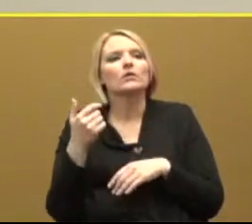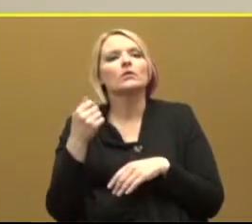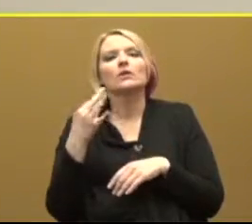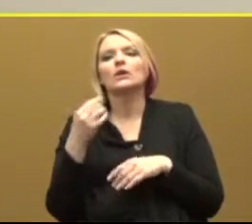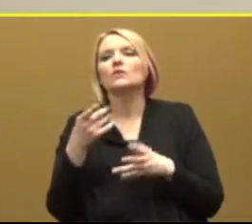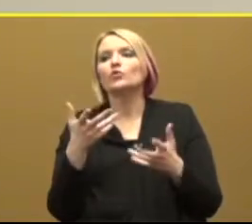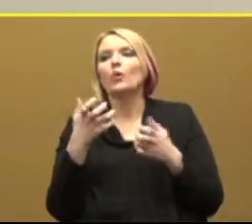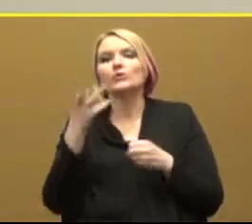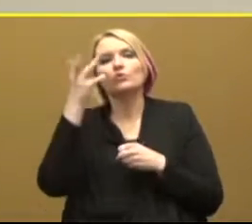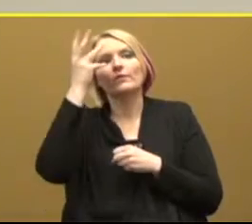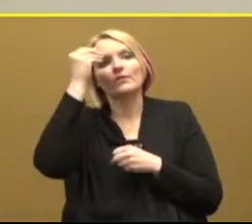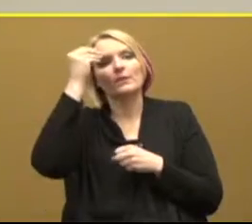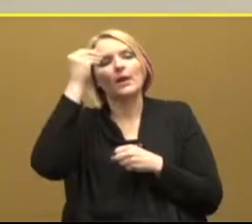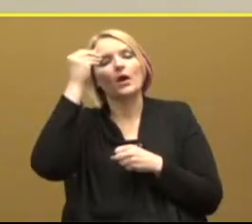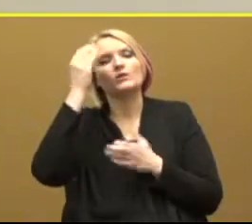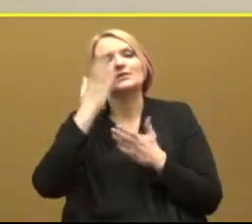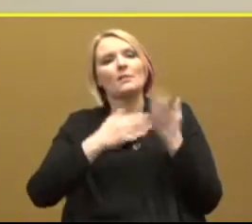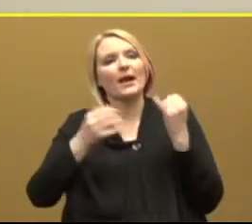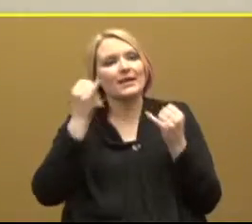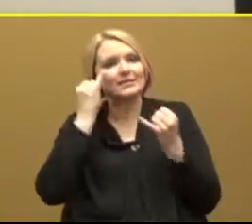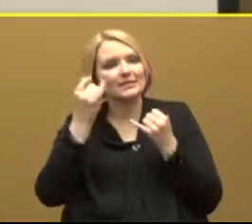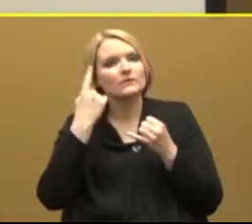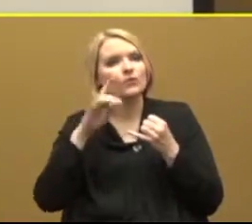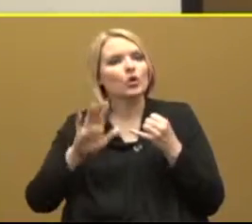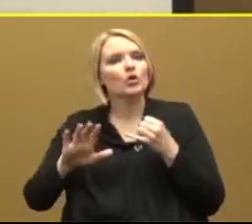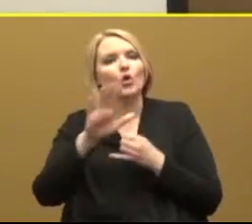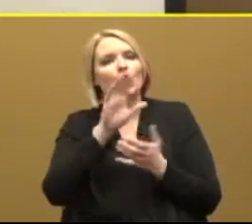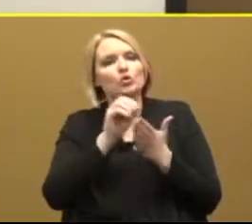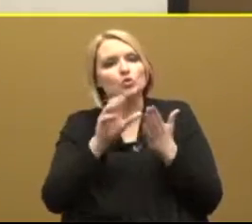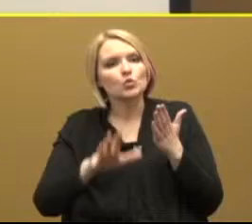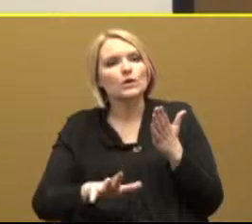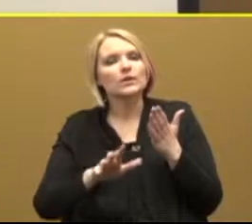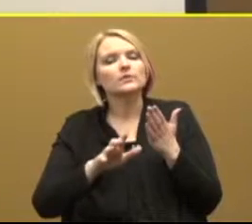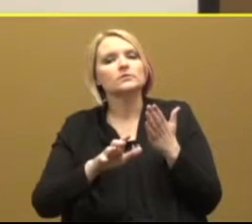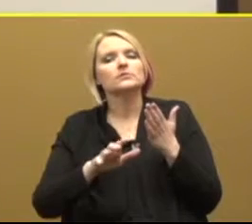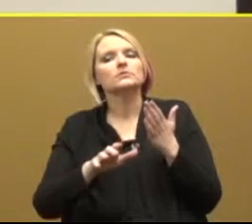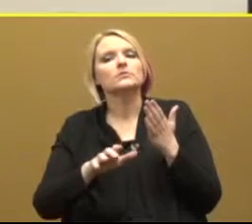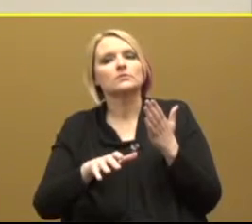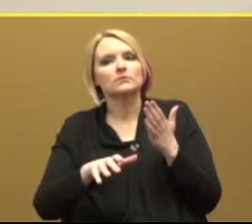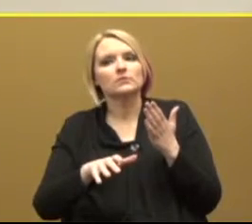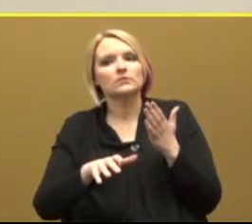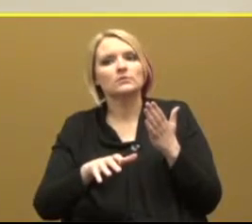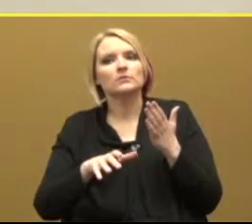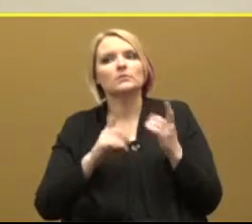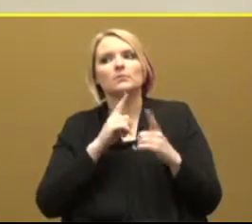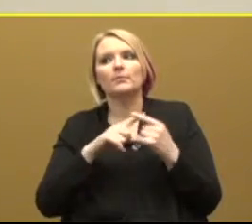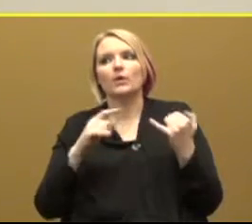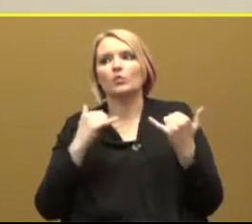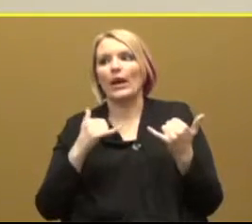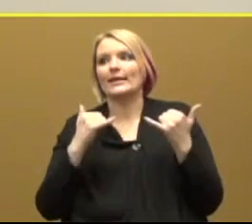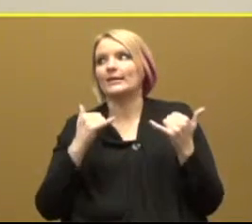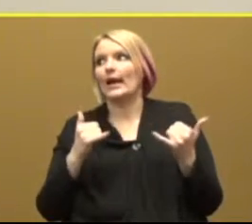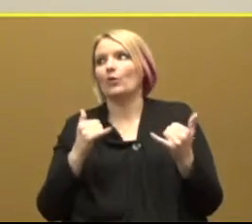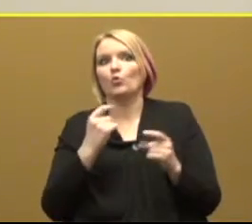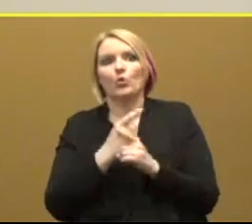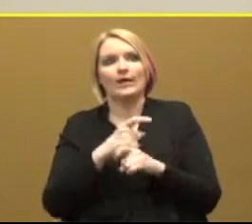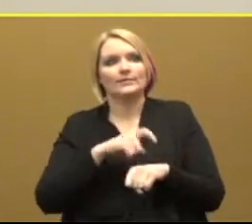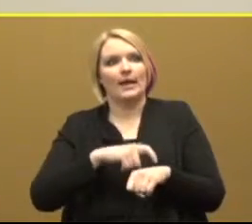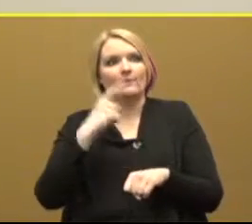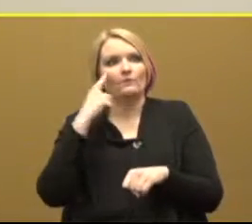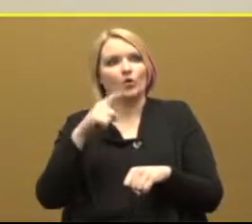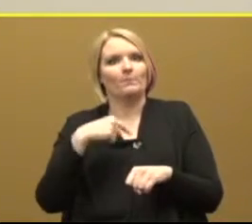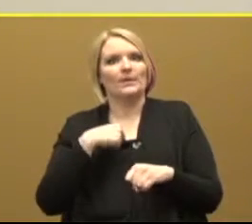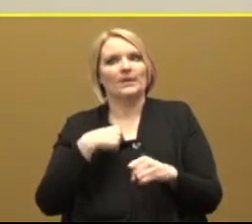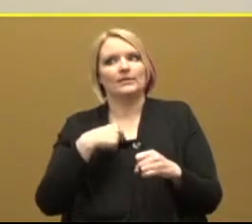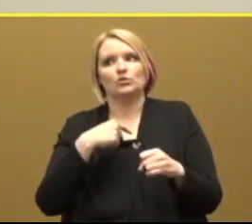want to think through some ideas for your students. In the meantime, I guess now is the right time for me to